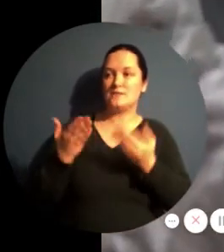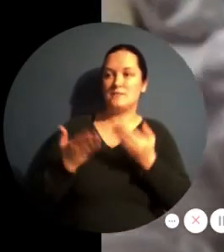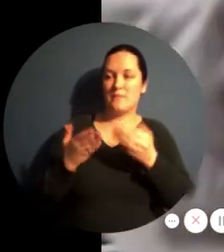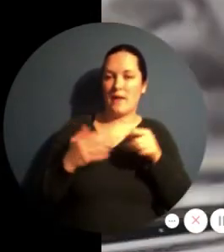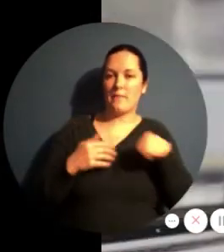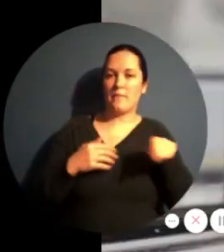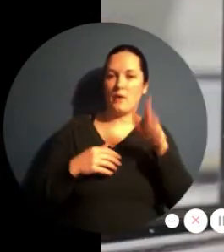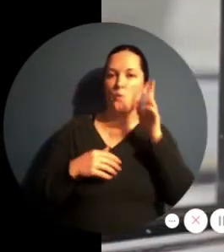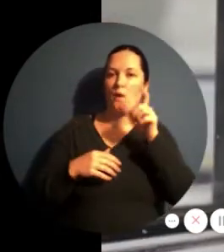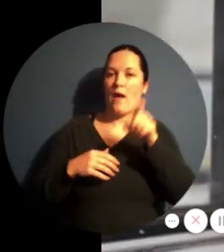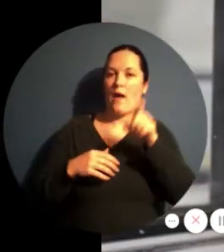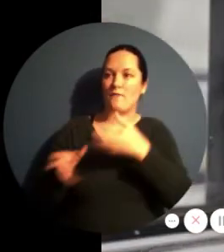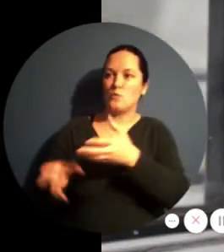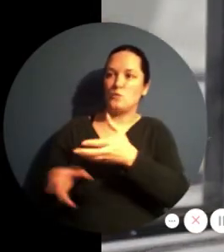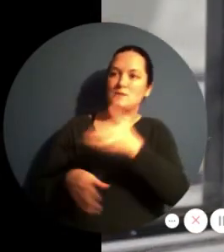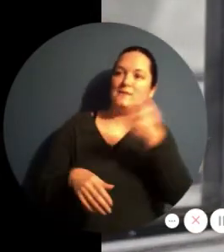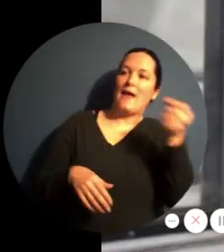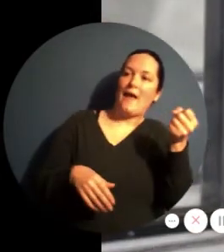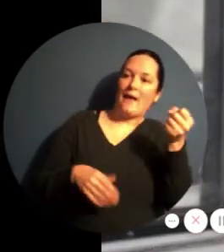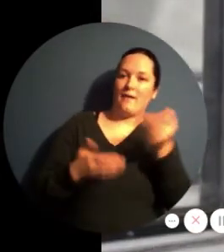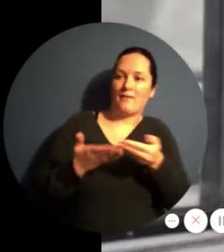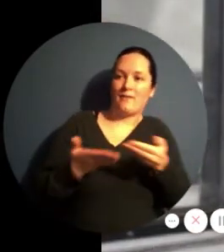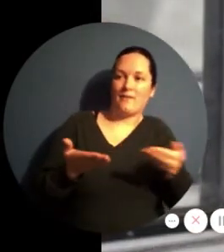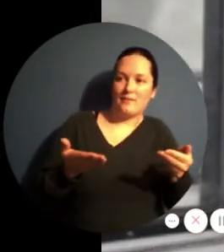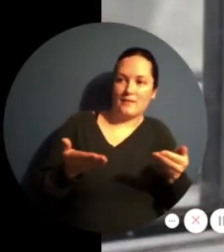and furnishings from the property.